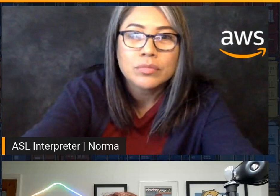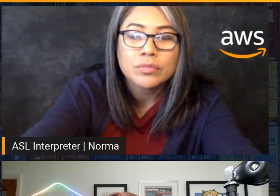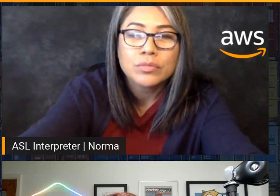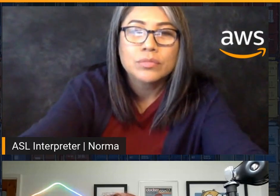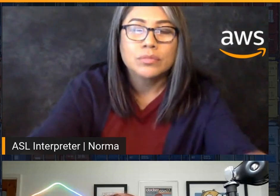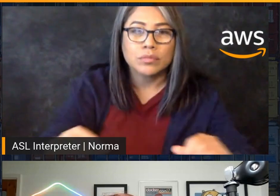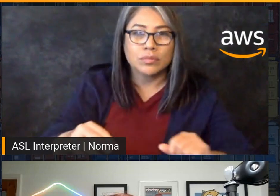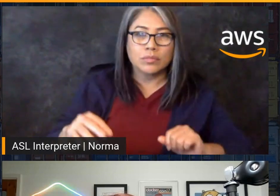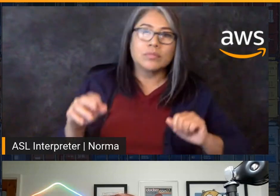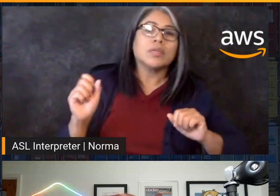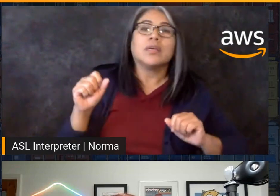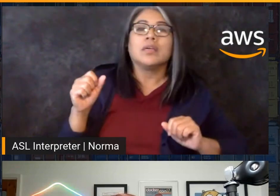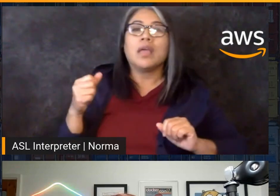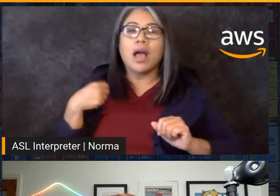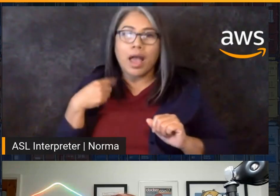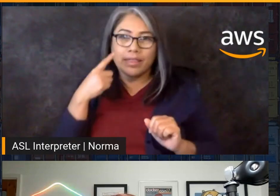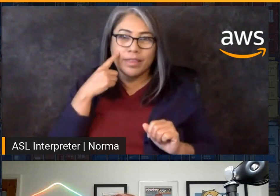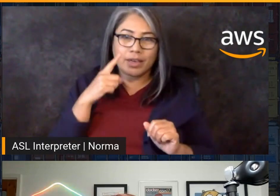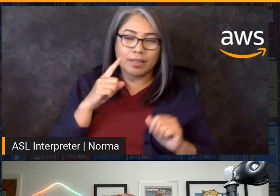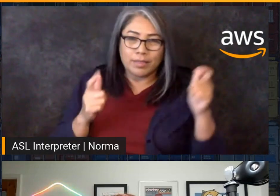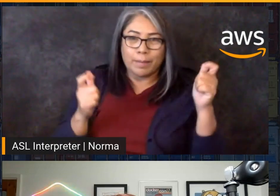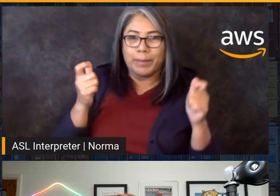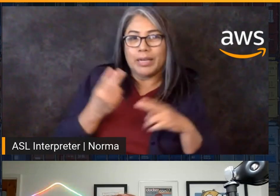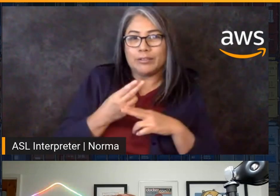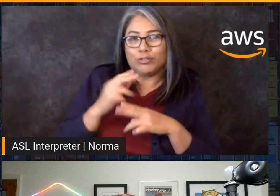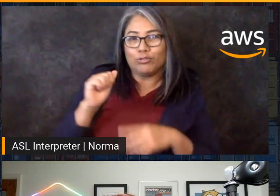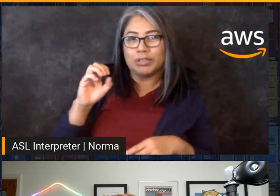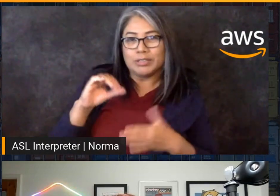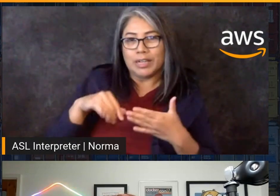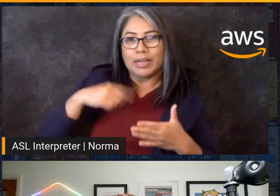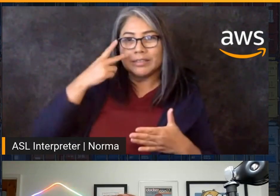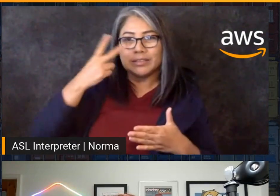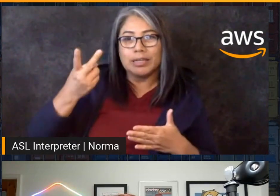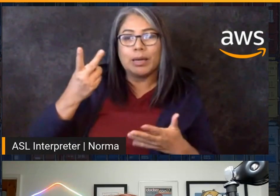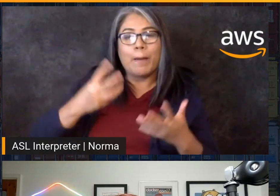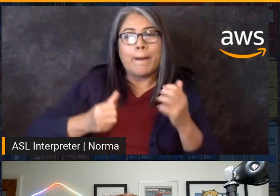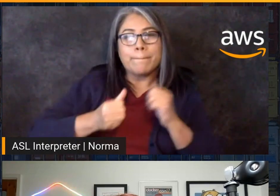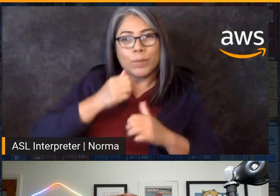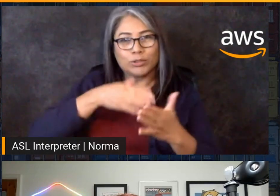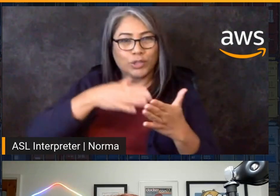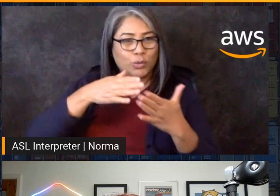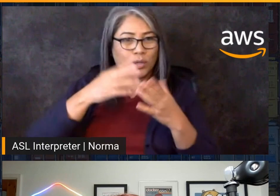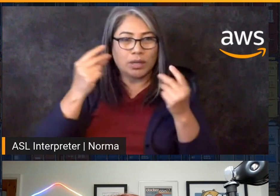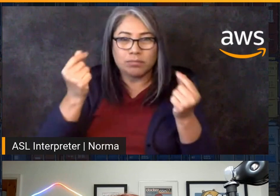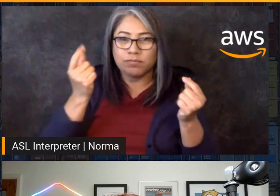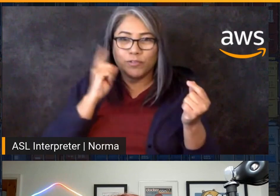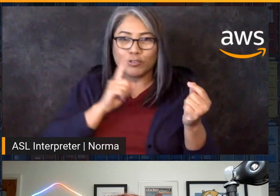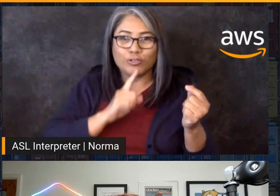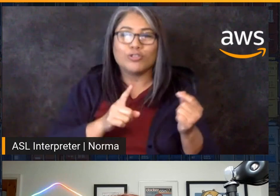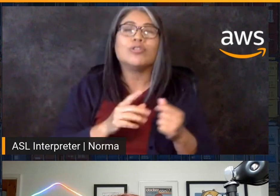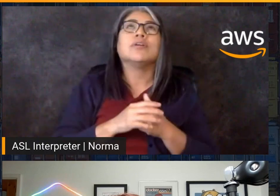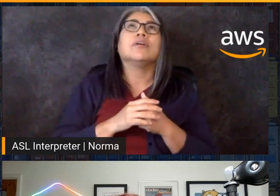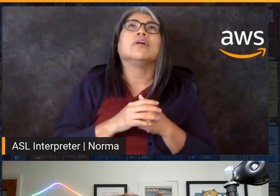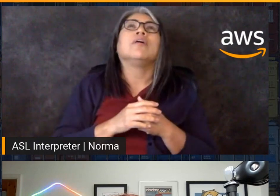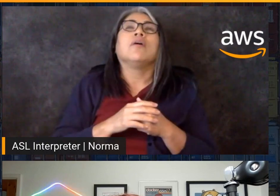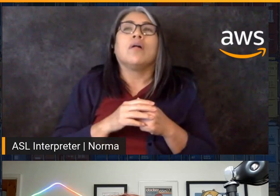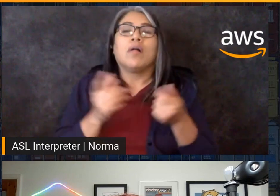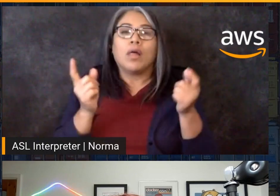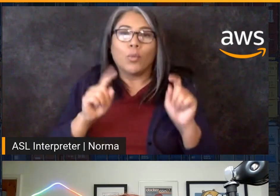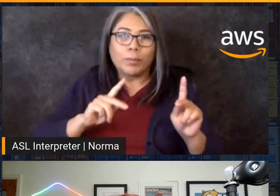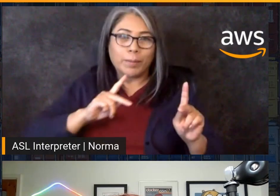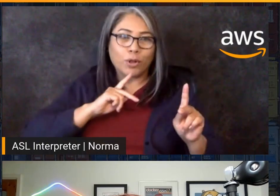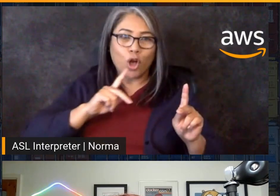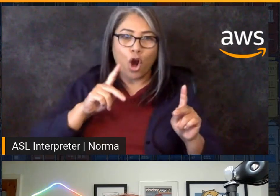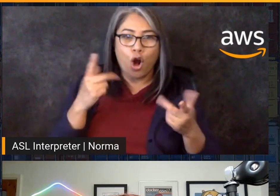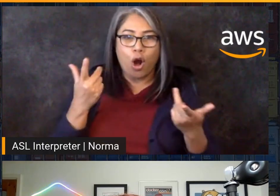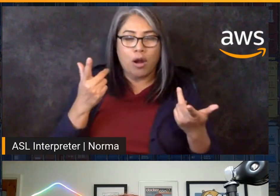biggest use case that I see like most frequently, hands down, is that like when people are leveraging this as a CNI, they get a